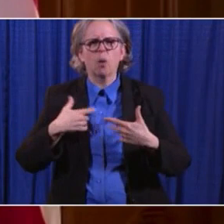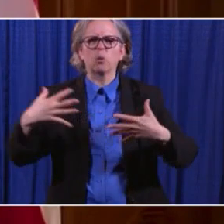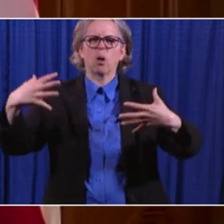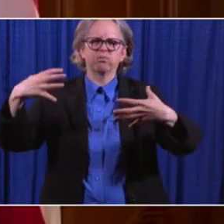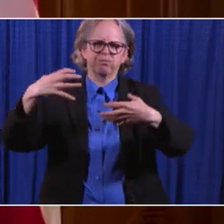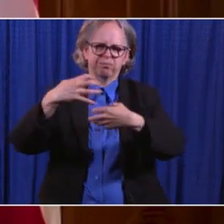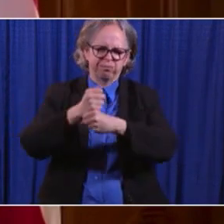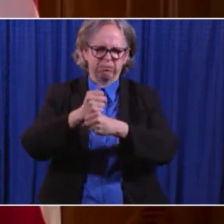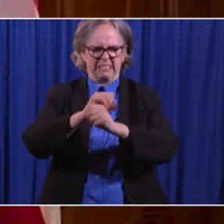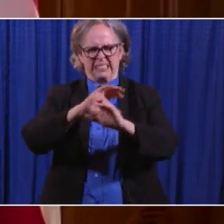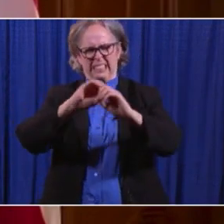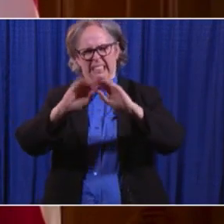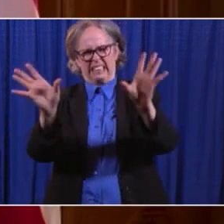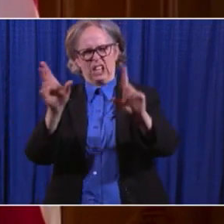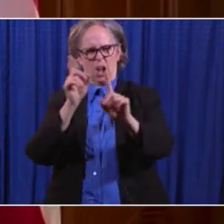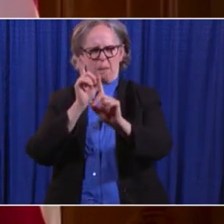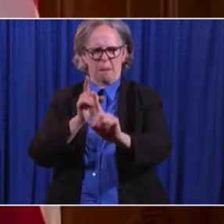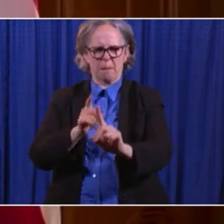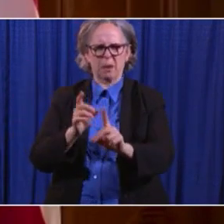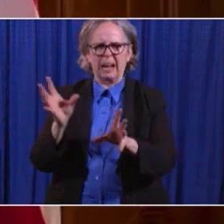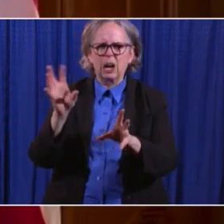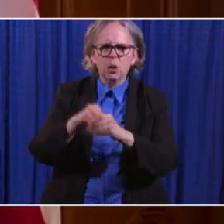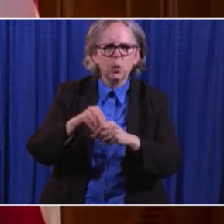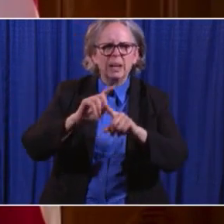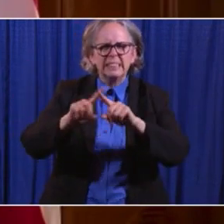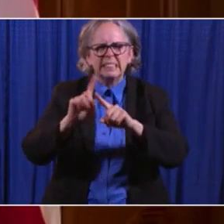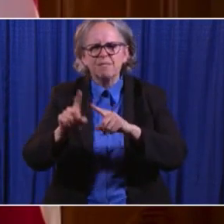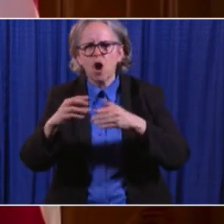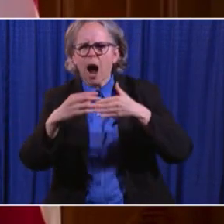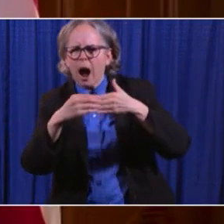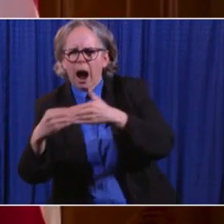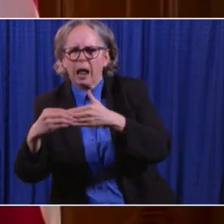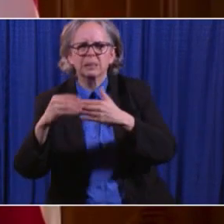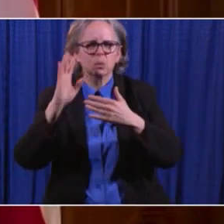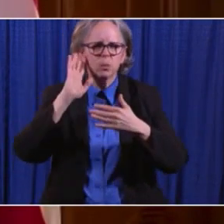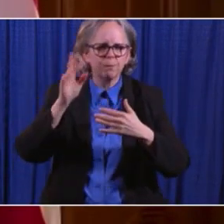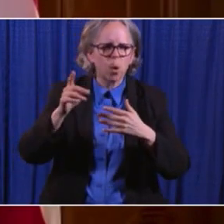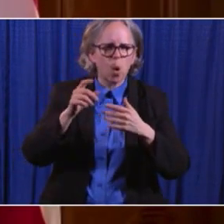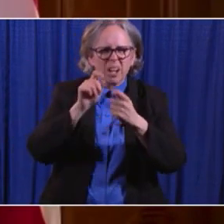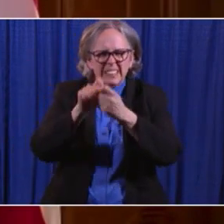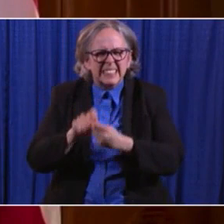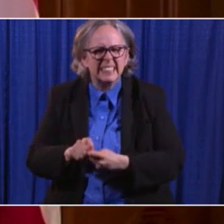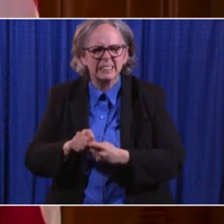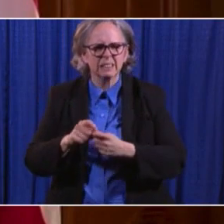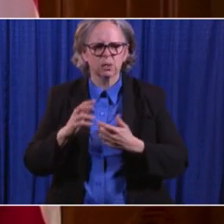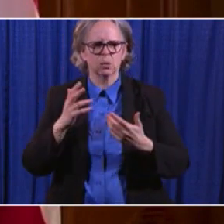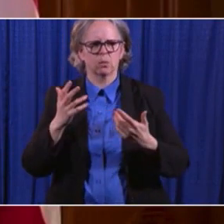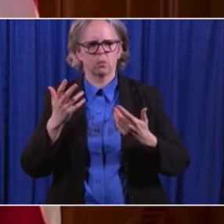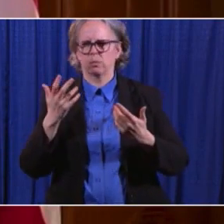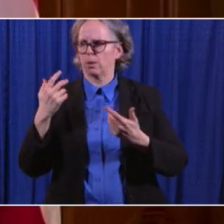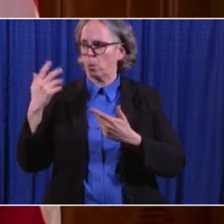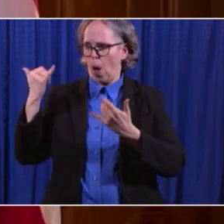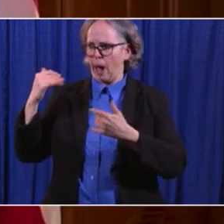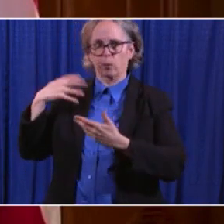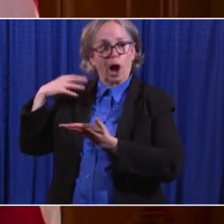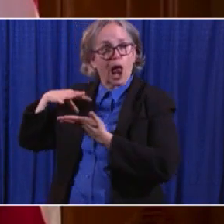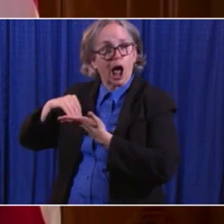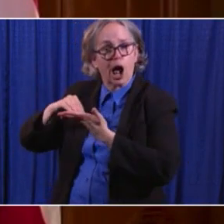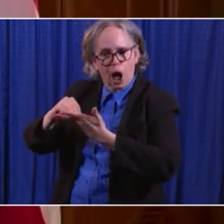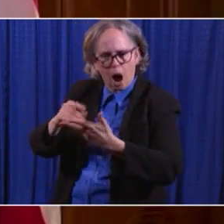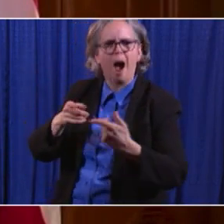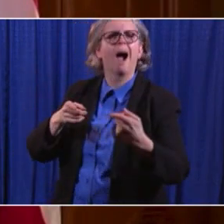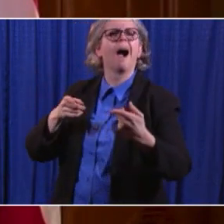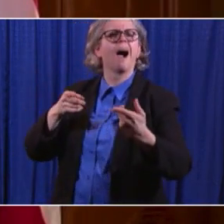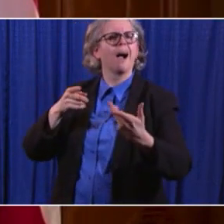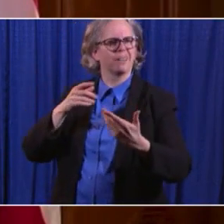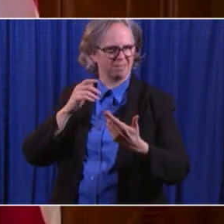in some guidance that is, really consistent with what we know today. That's what we're trying to do. The guidance that we're putting